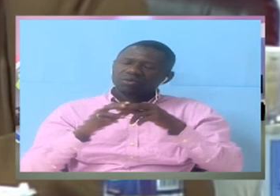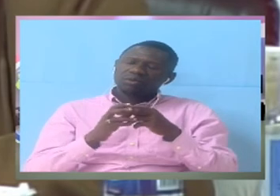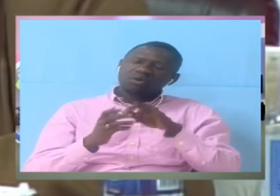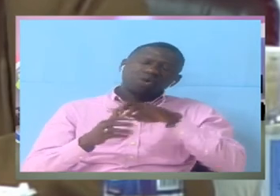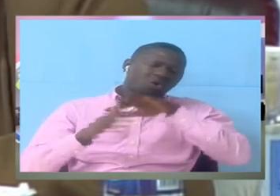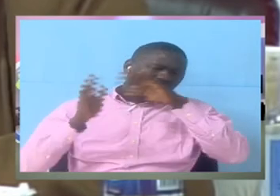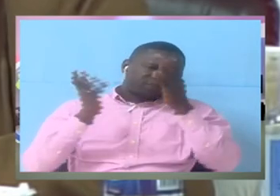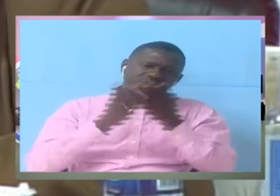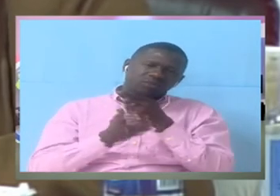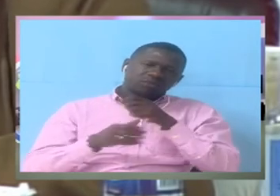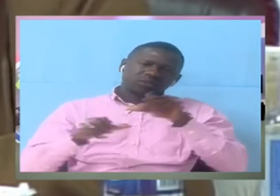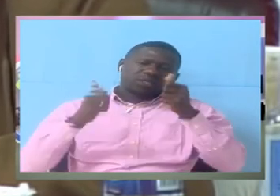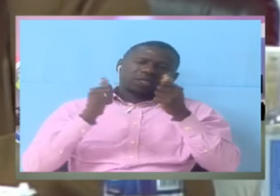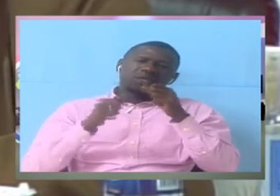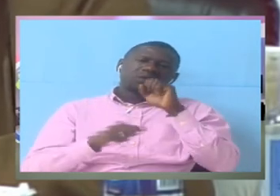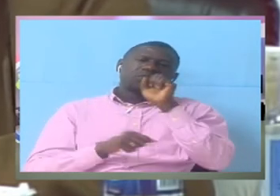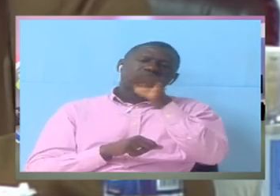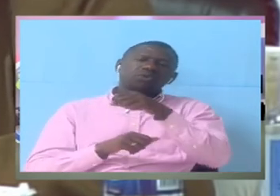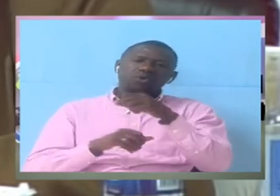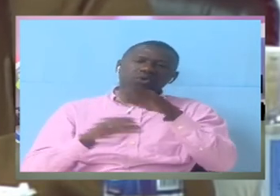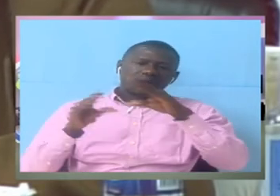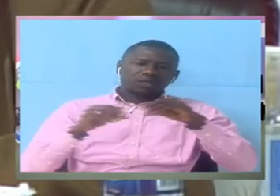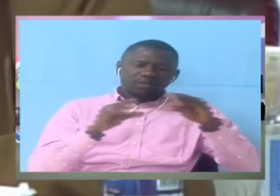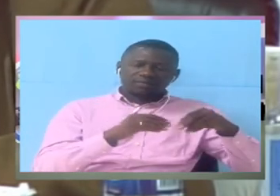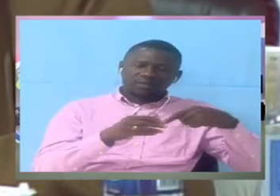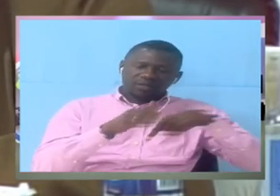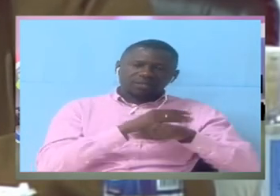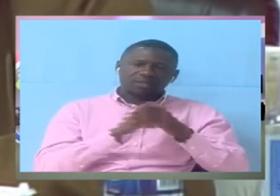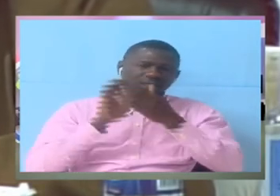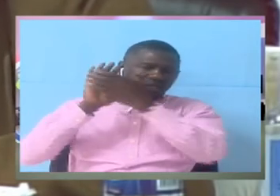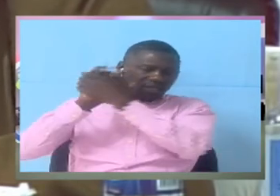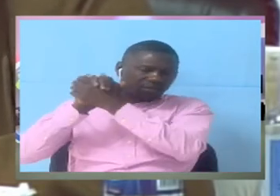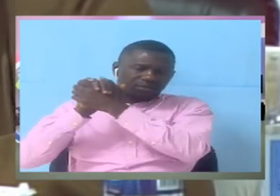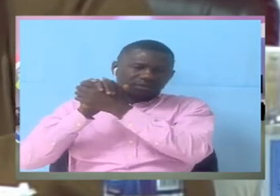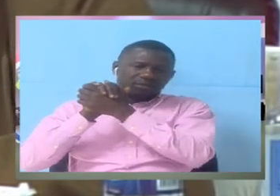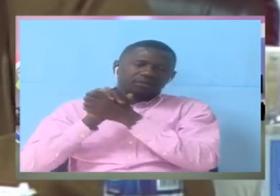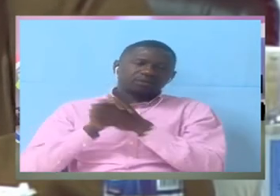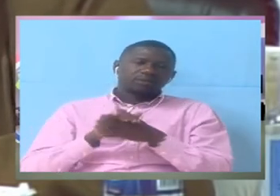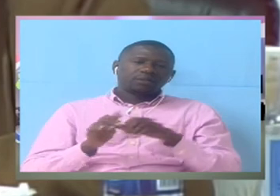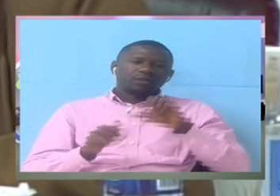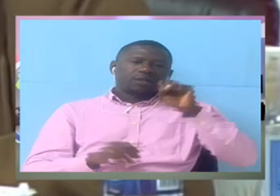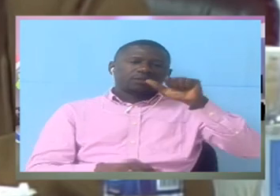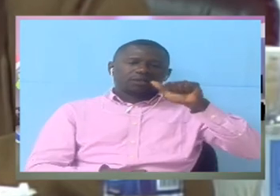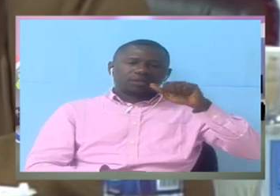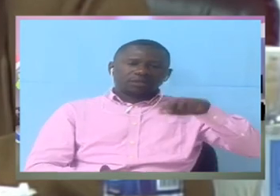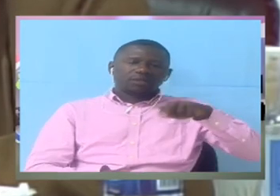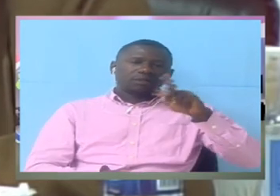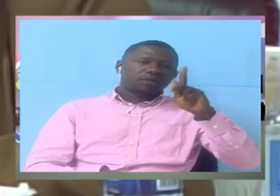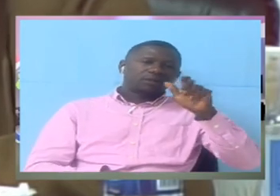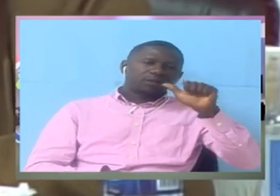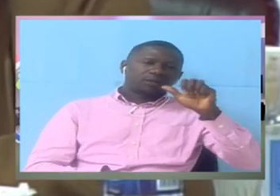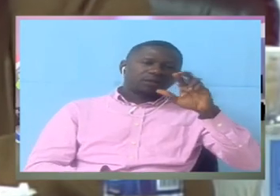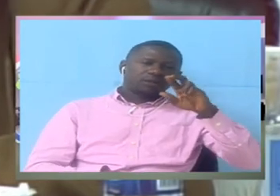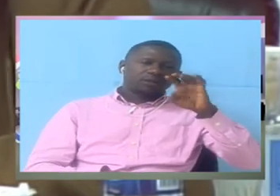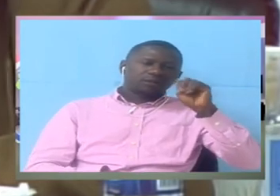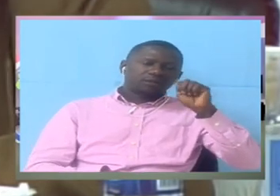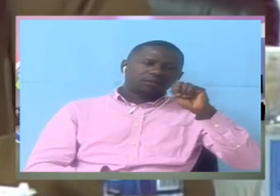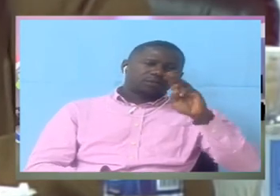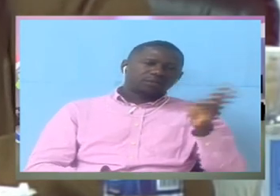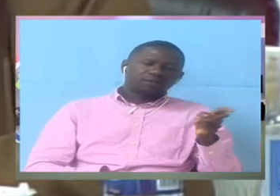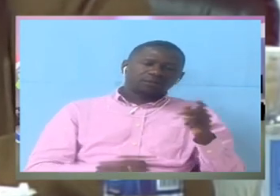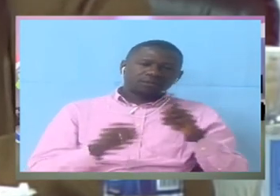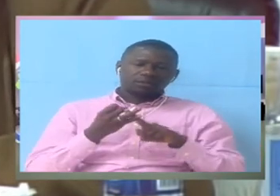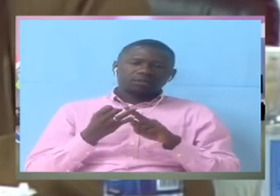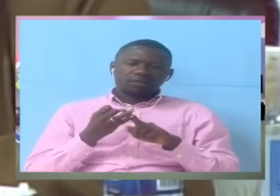your activities in Libya or not, Sankare, Rawlings,